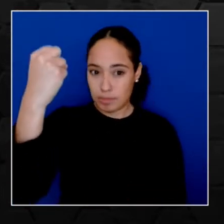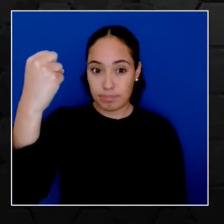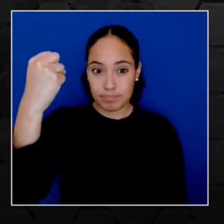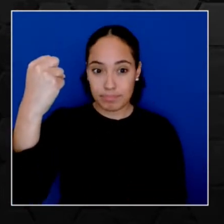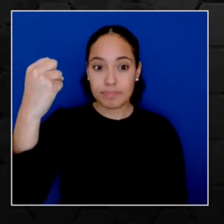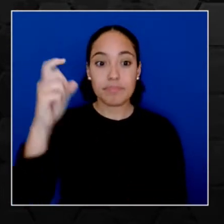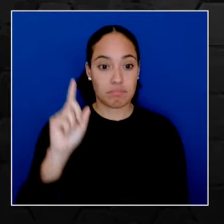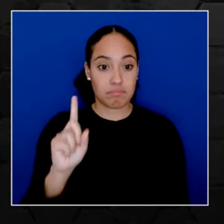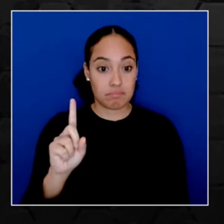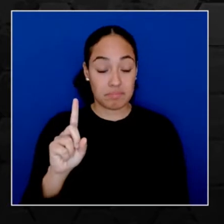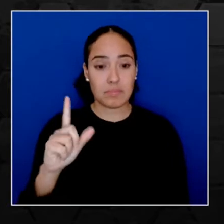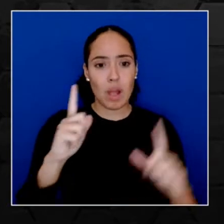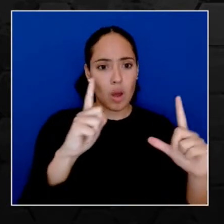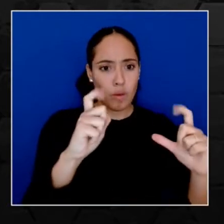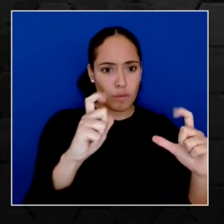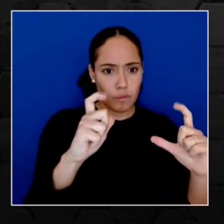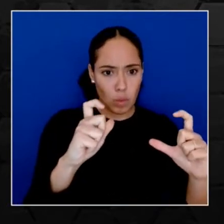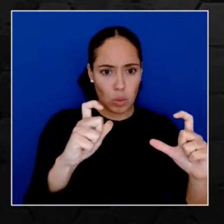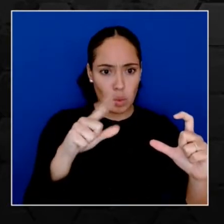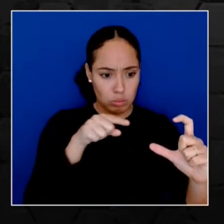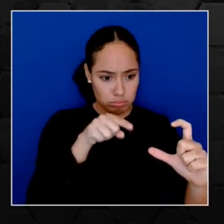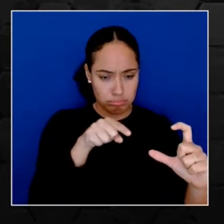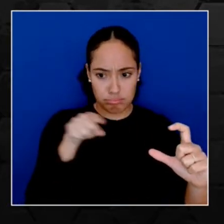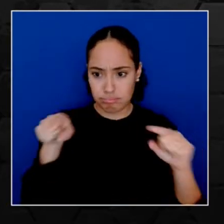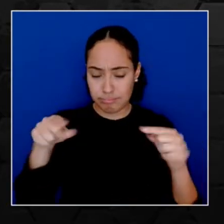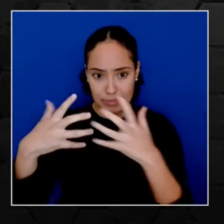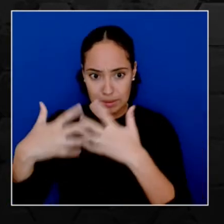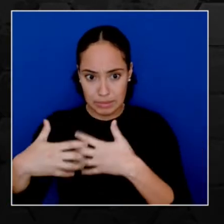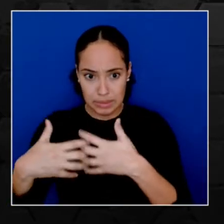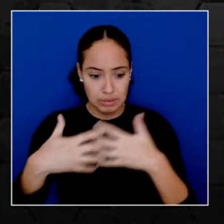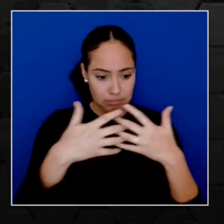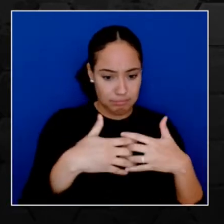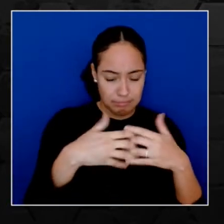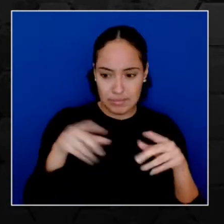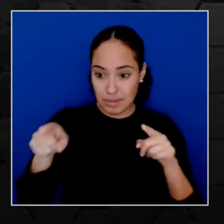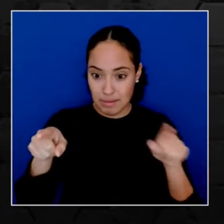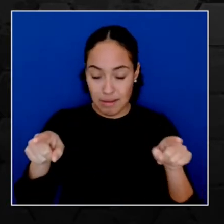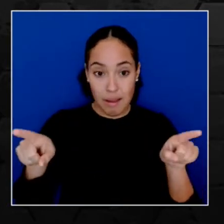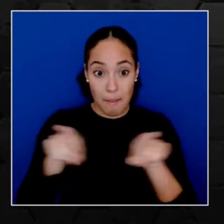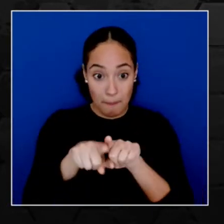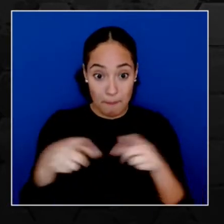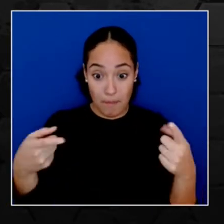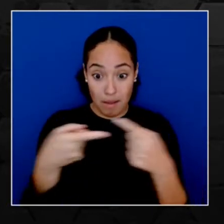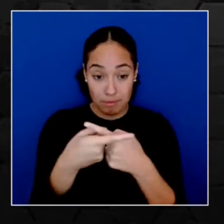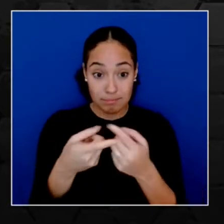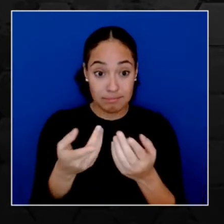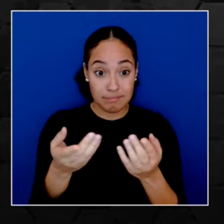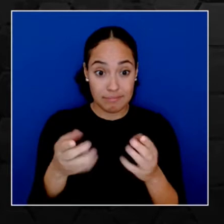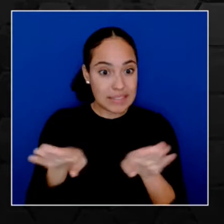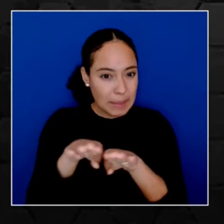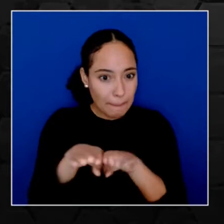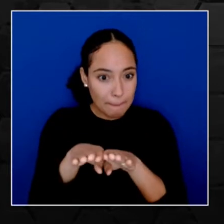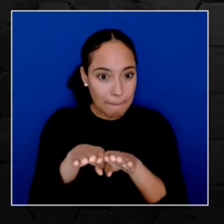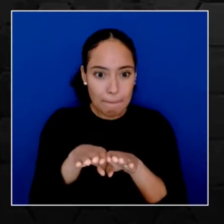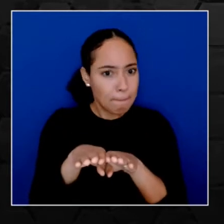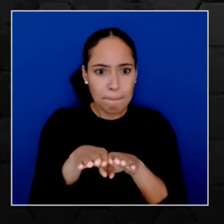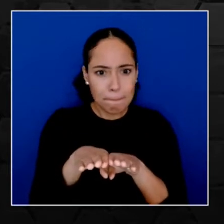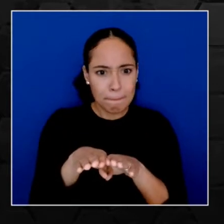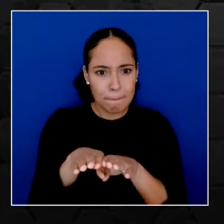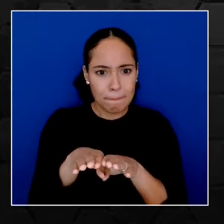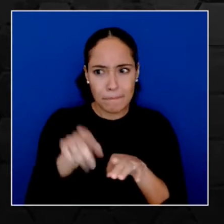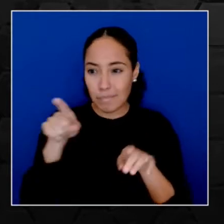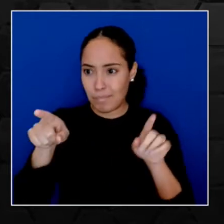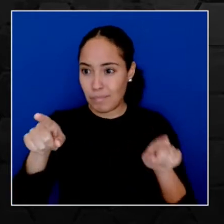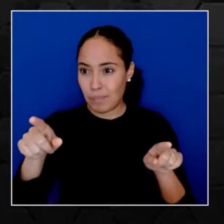smudge validate a fingerprint scanner? A fingerprint smudge of the laptop, a glass, whatsoever. Yeah.